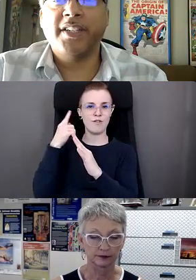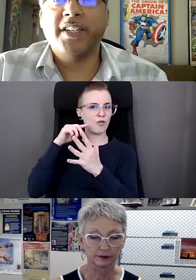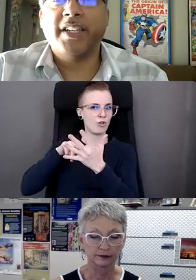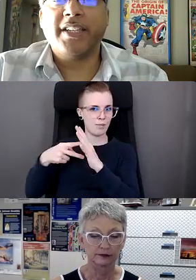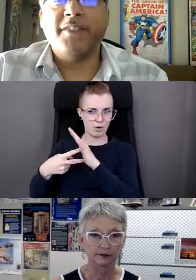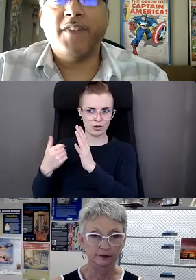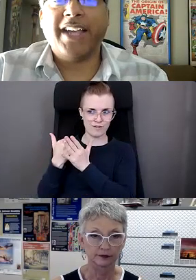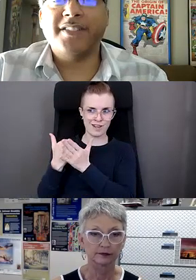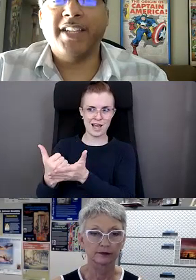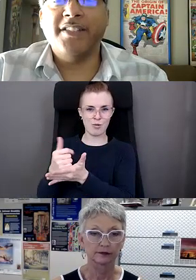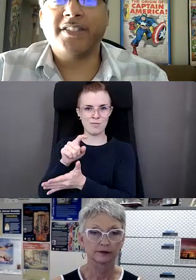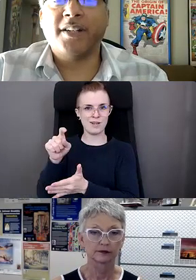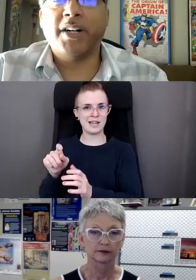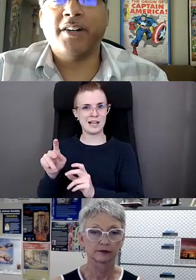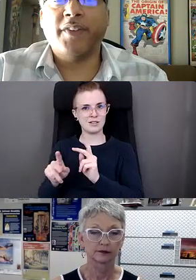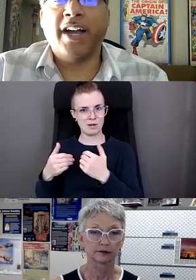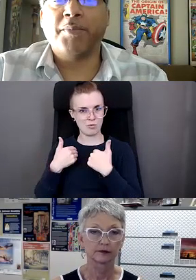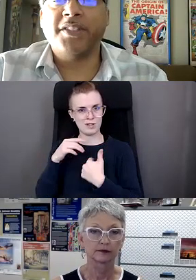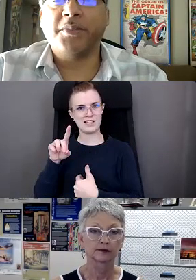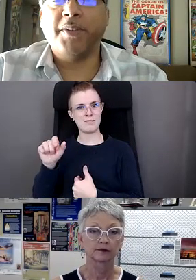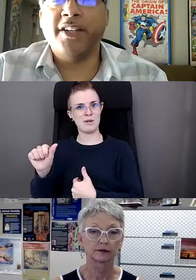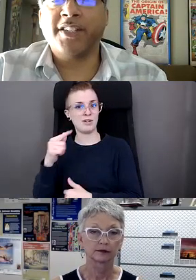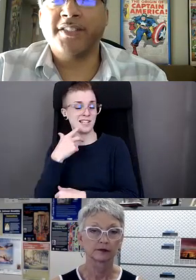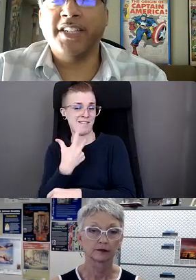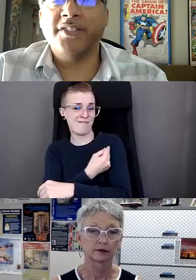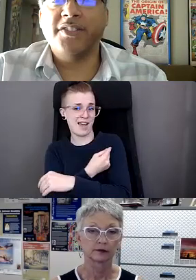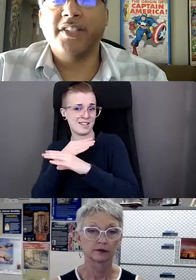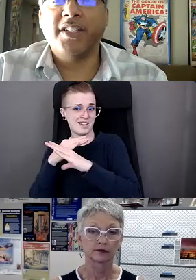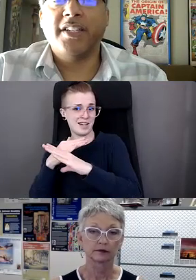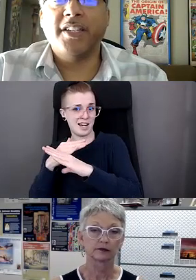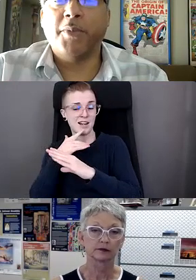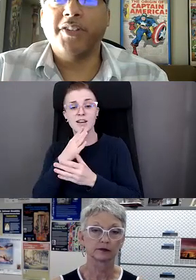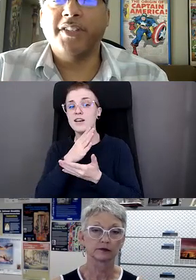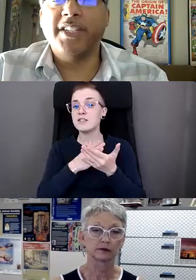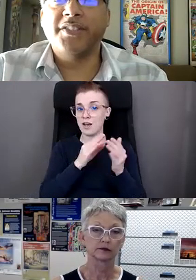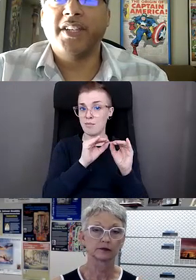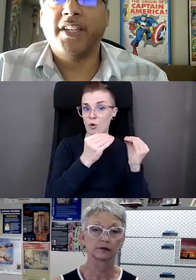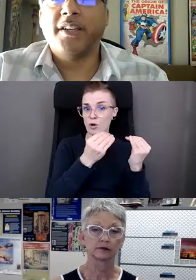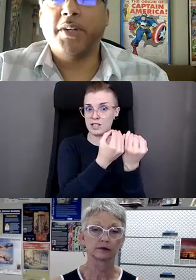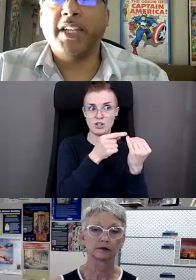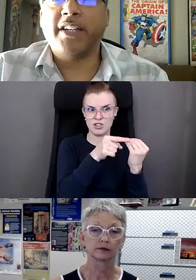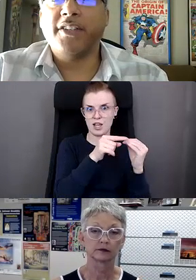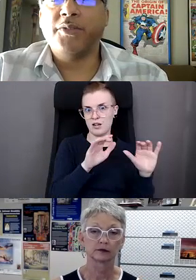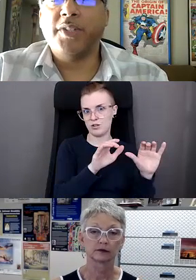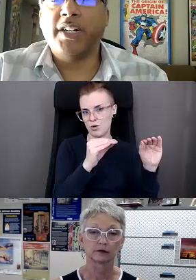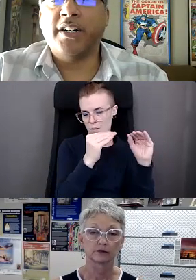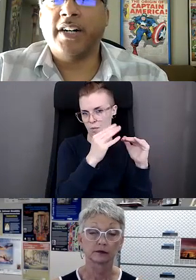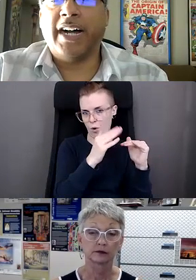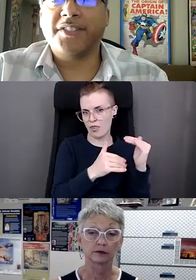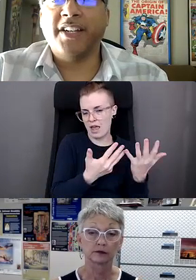disabilities get vaccinated. Some of our participating organizations, there are more than this, but they